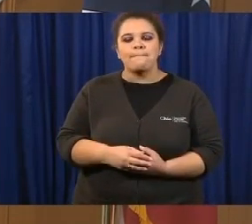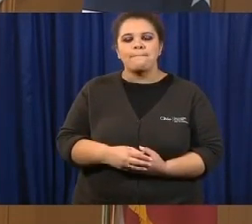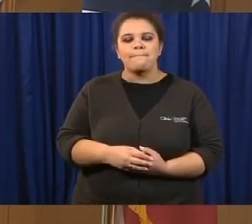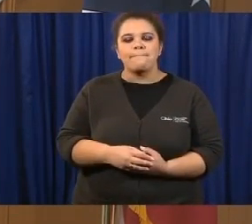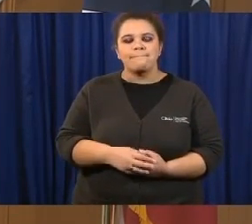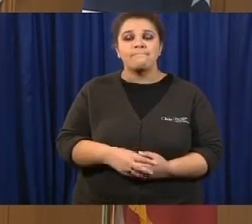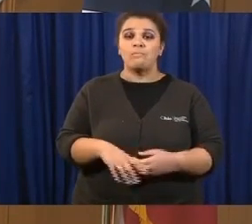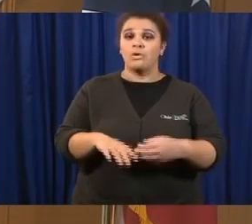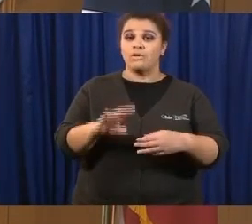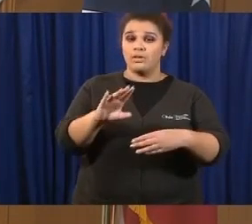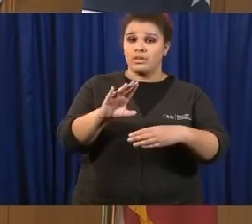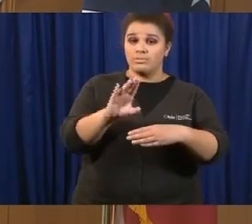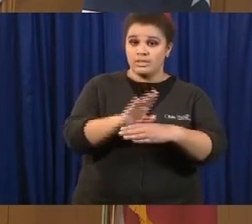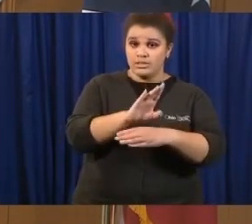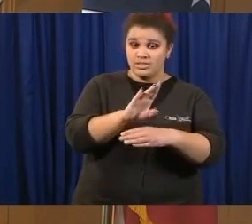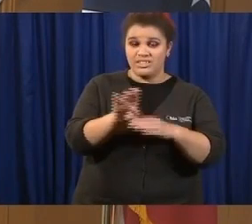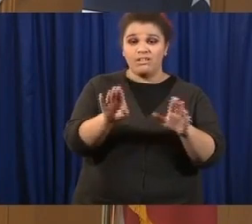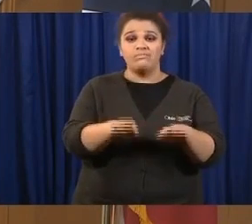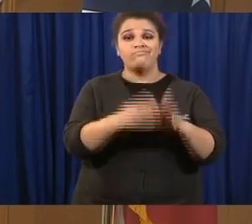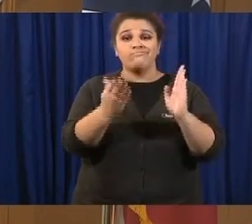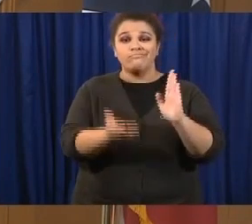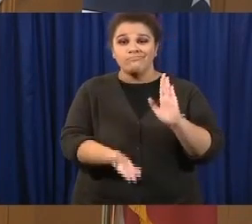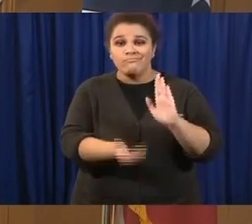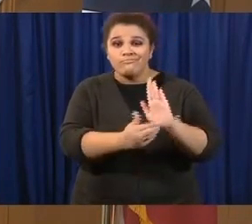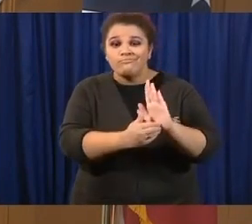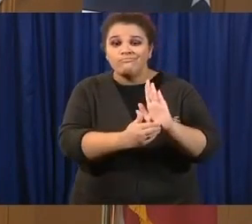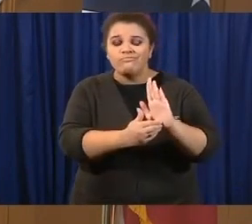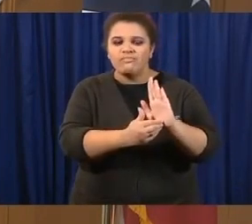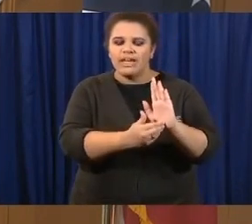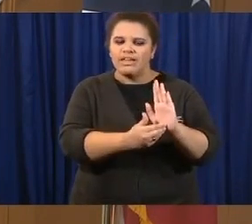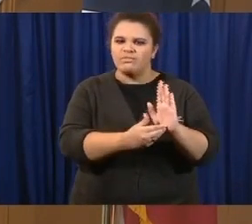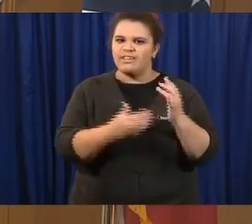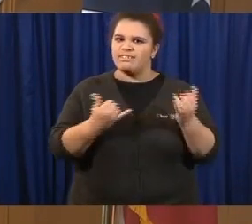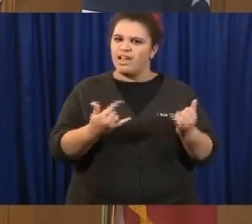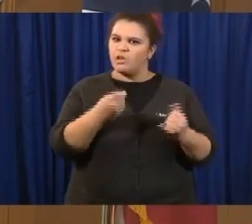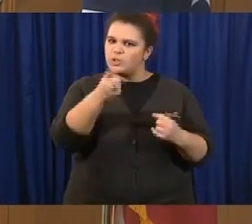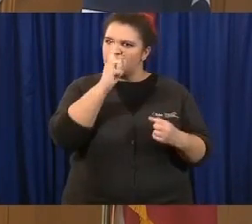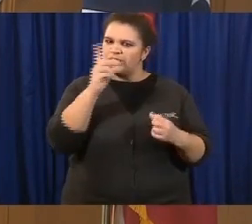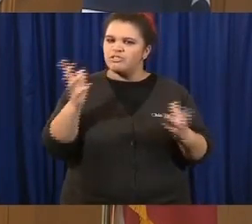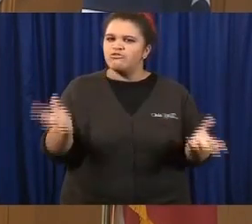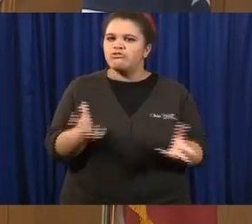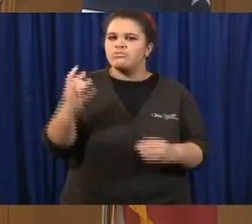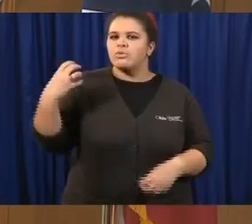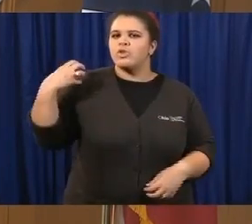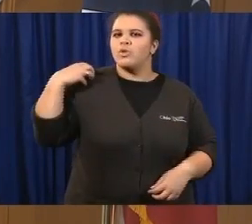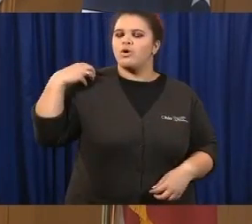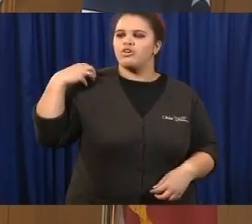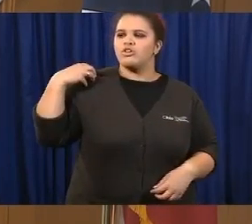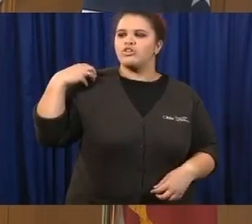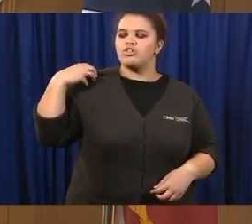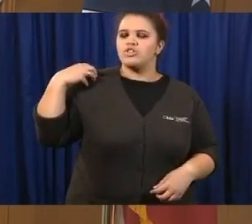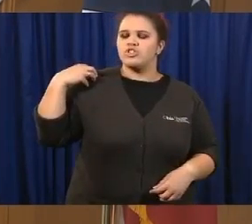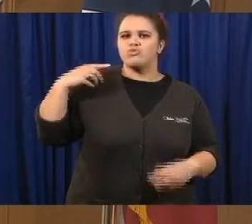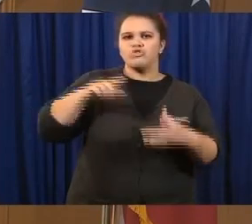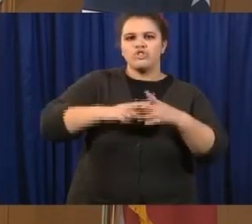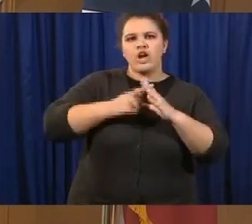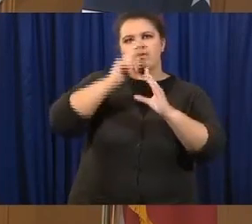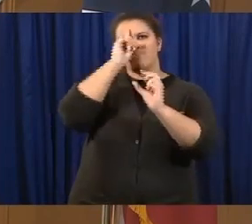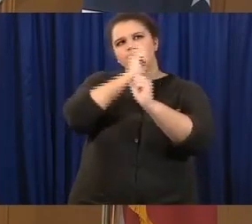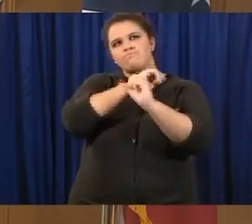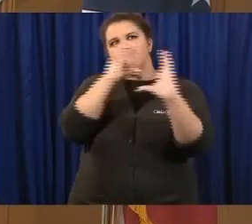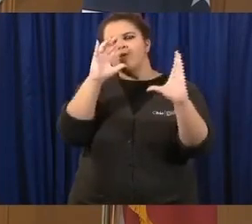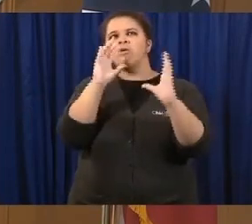reopening businesses and the call for employers to really be thinking about how to keep a safe and clean